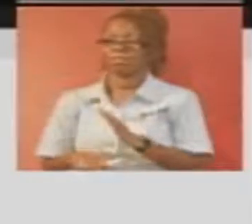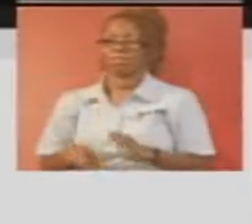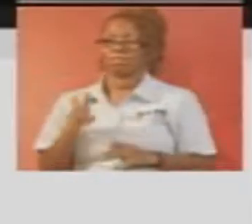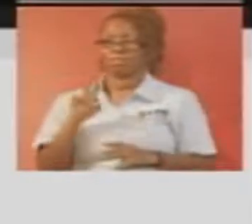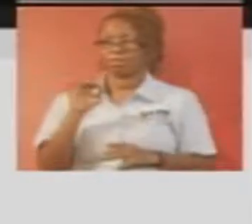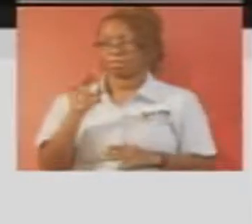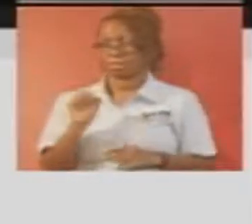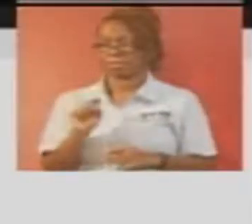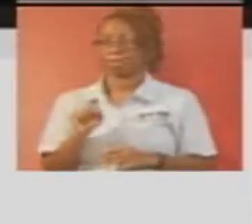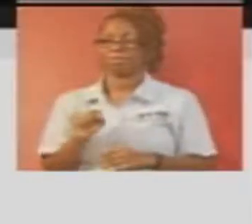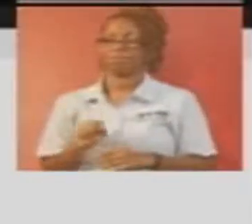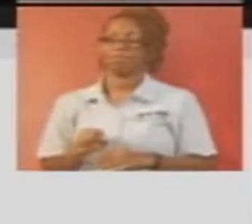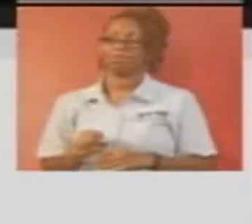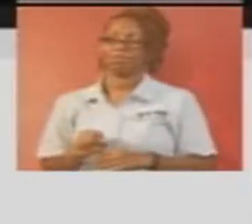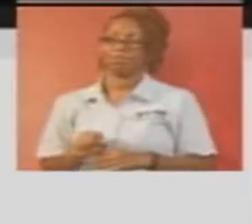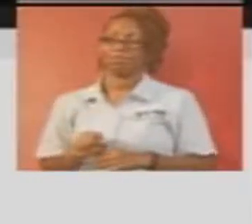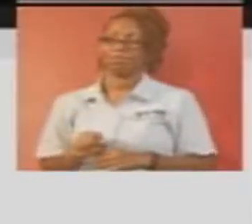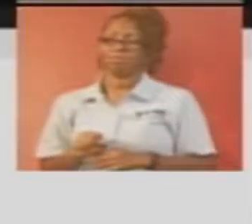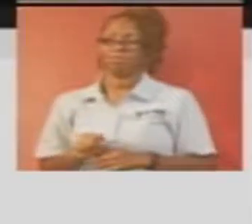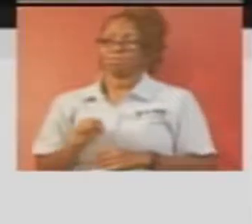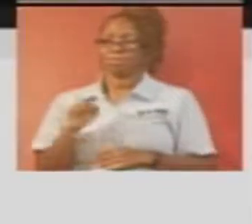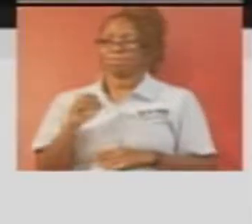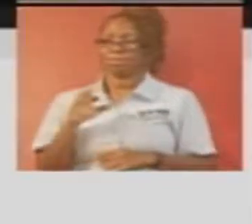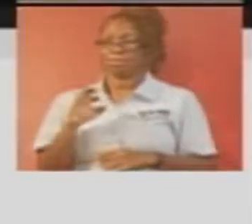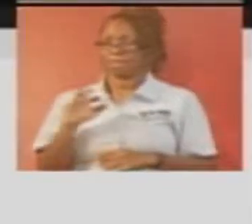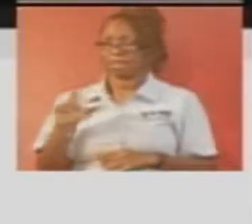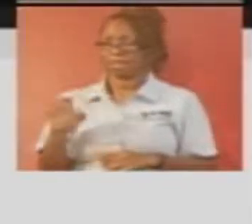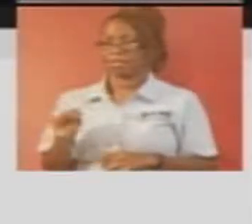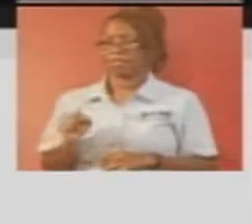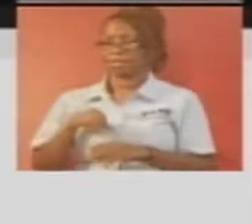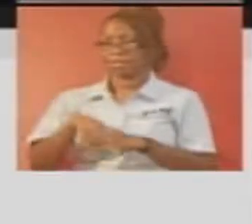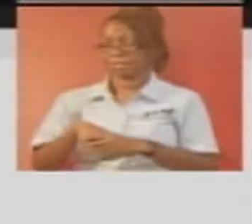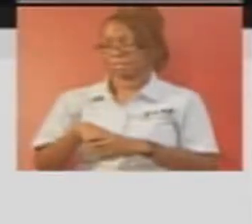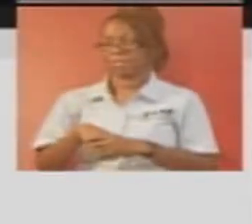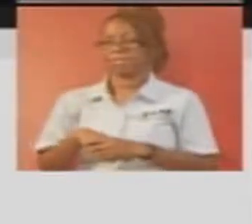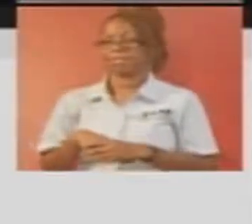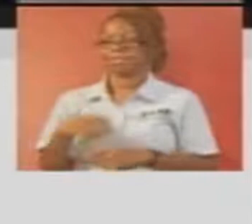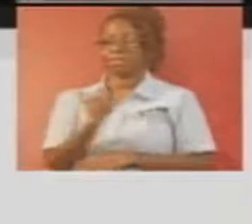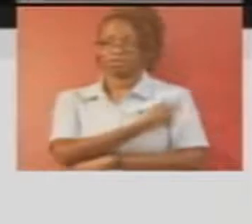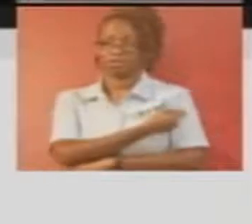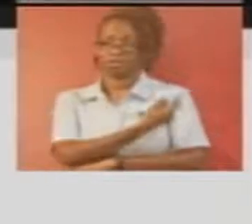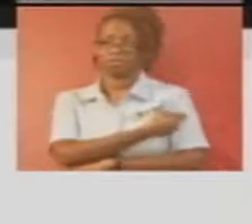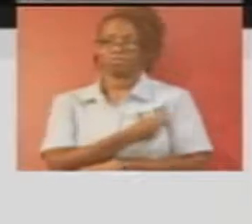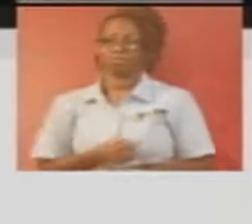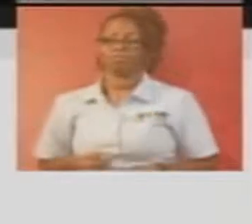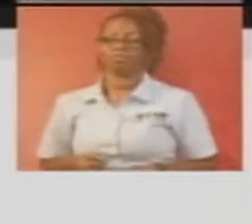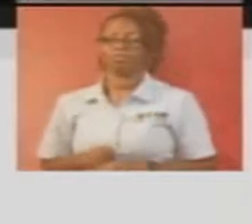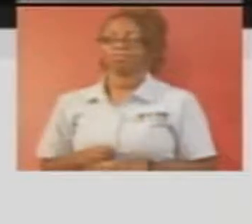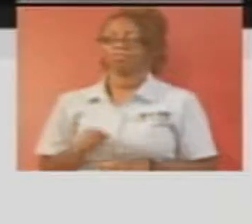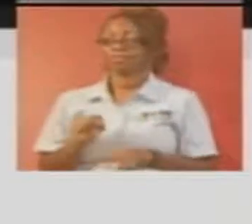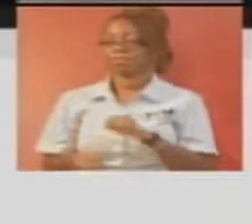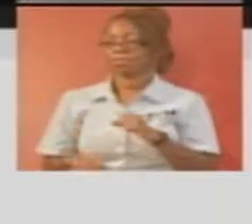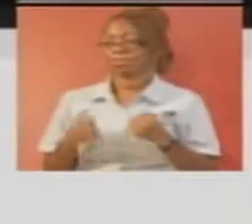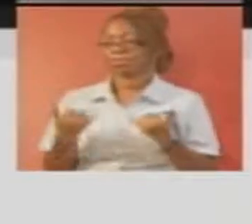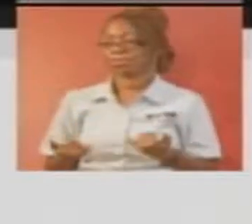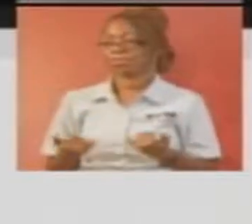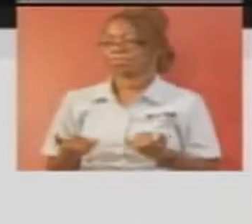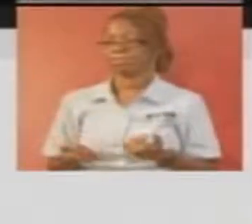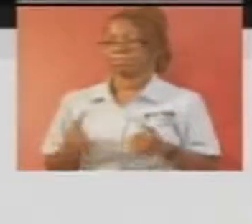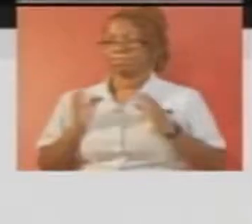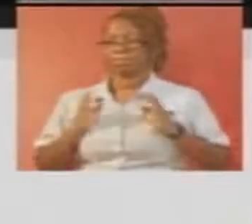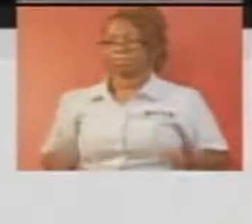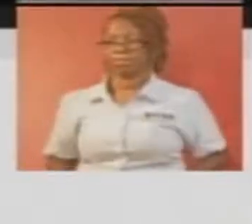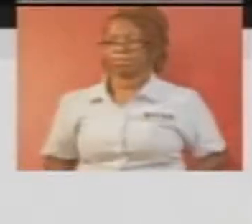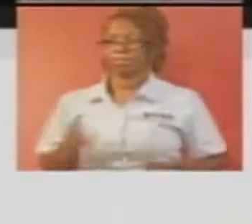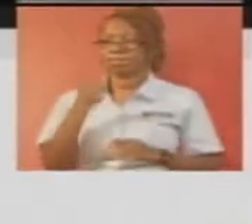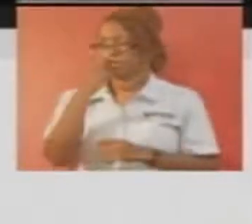the proteins, although they're damaged, are still recognizable enough to the immune system that it will trigger an immune response that is specific